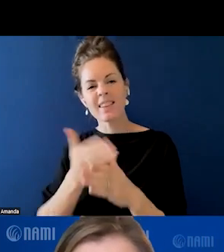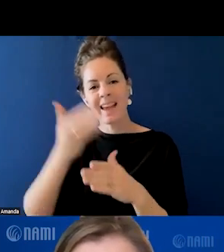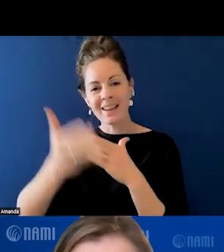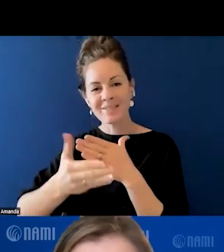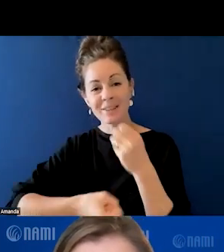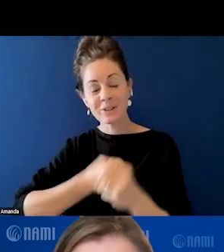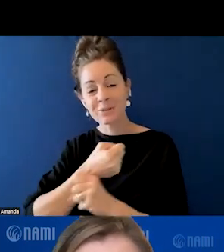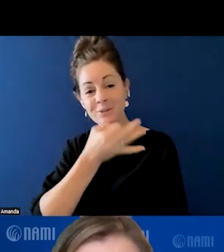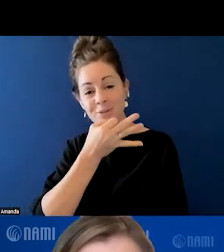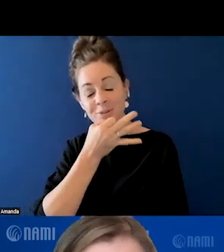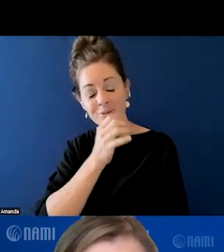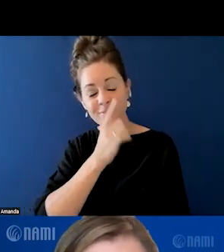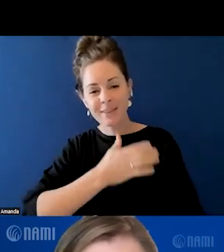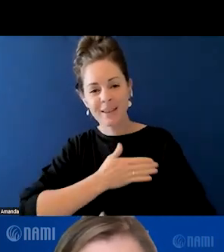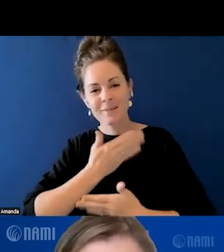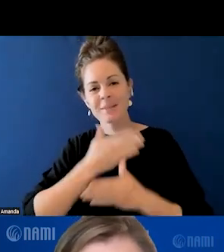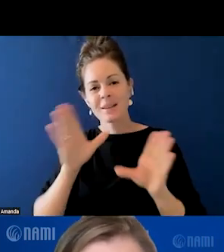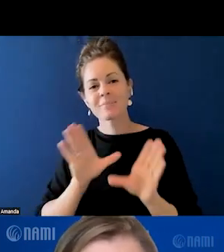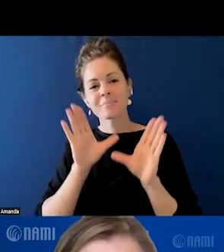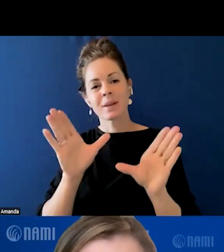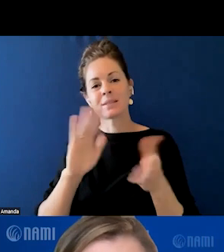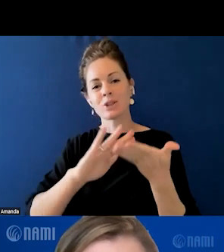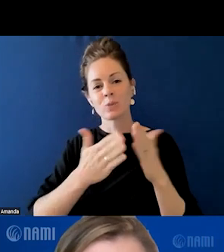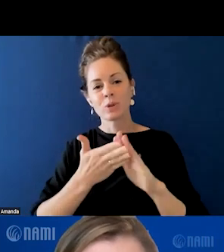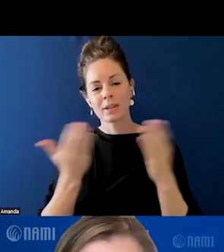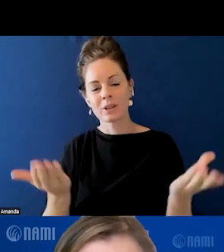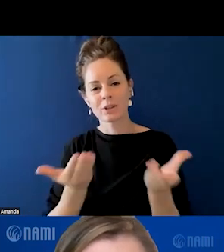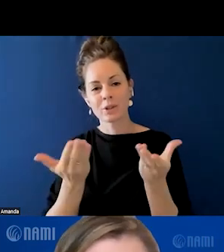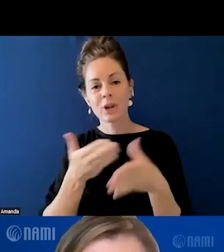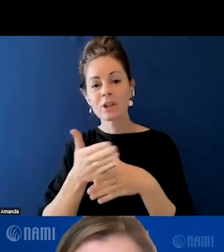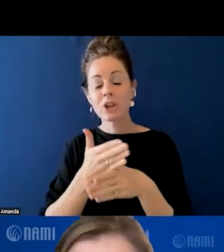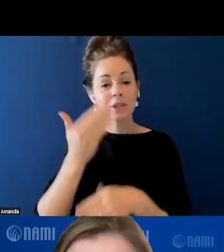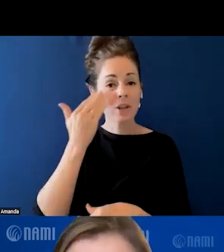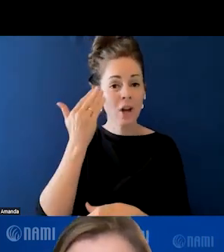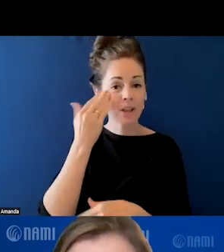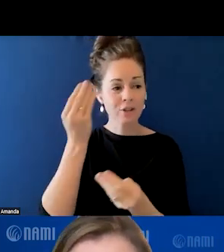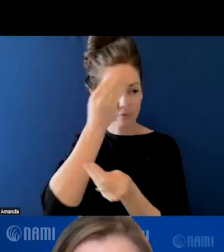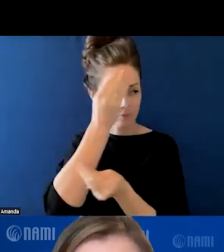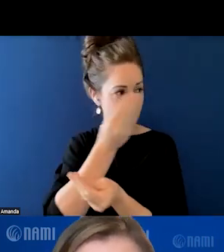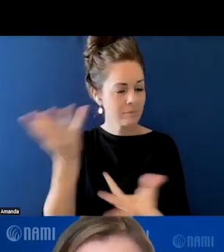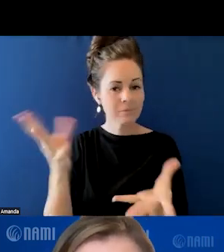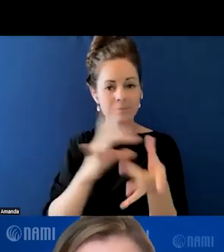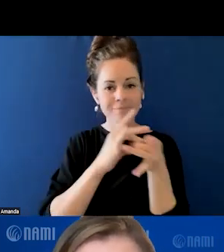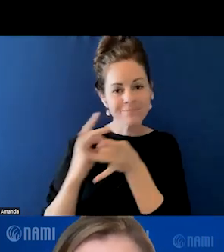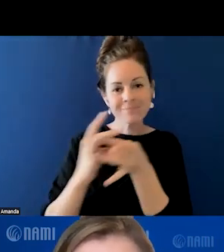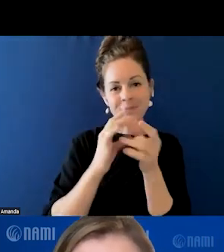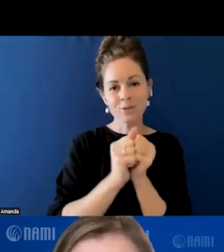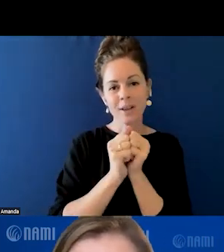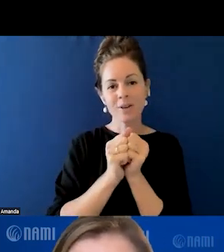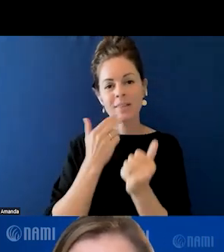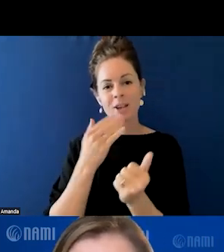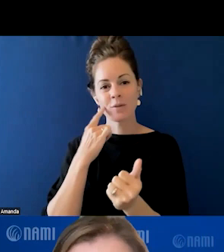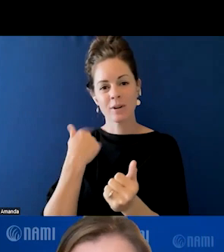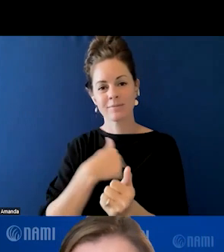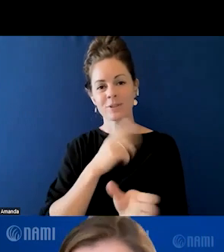up, I'm just so grateful for this amazing community that shares knowledge and collaborates. So thank you for having us.